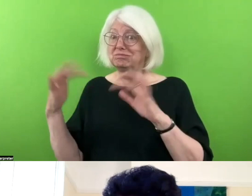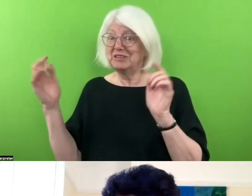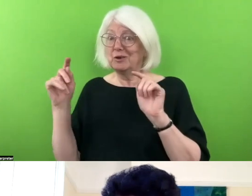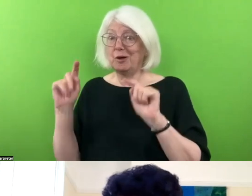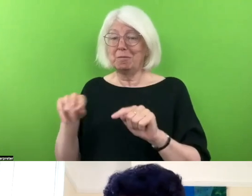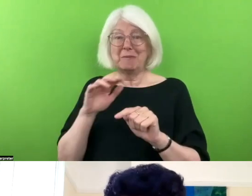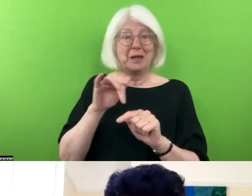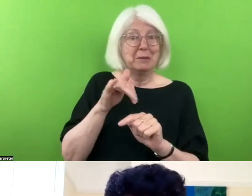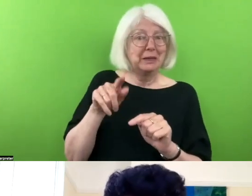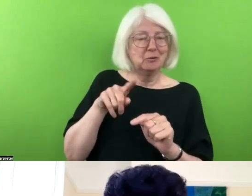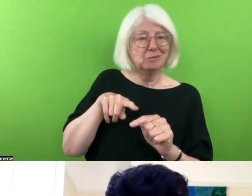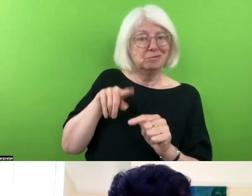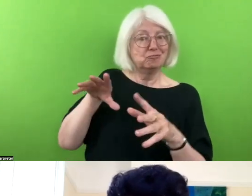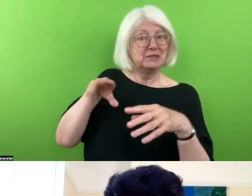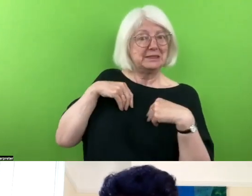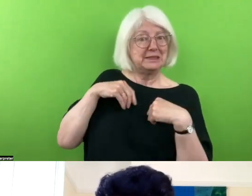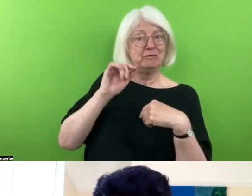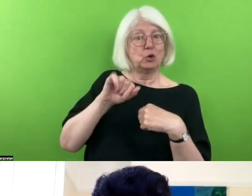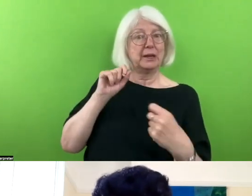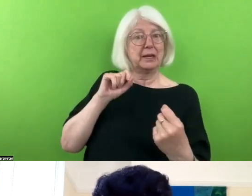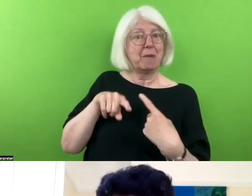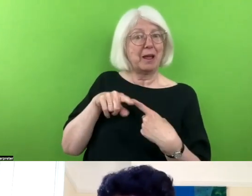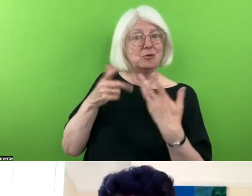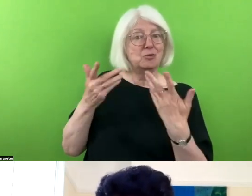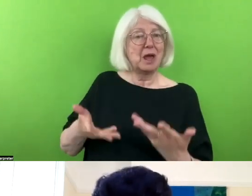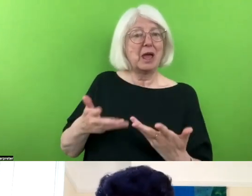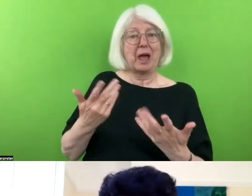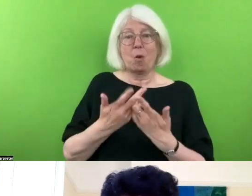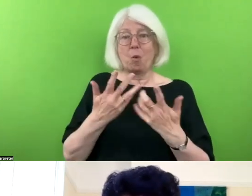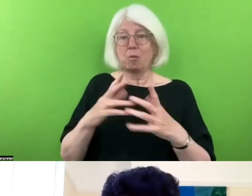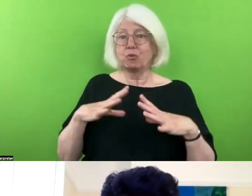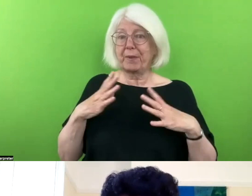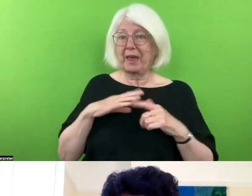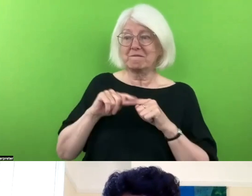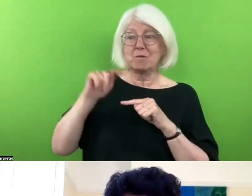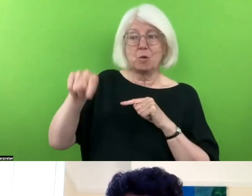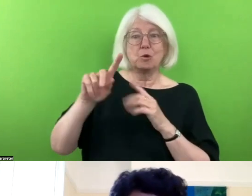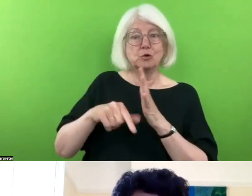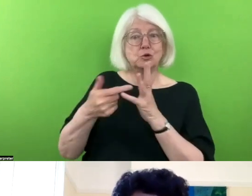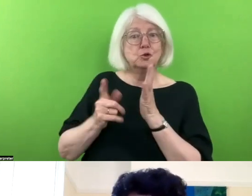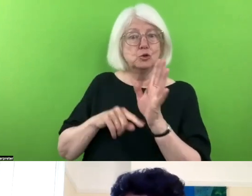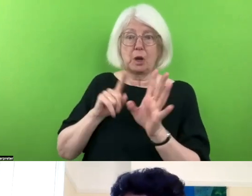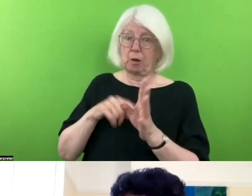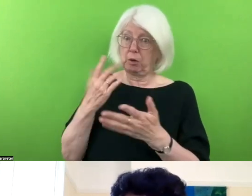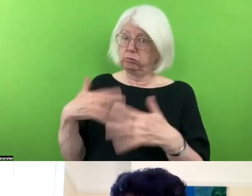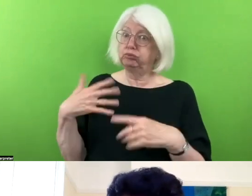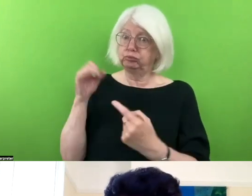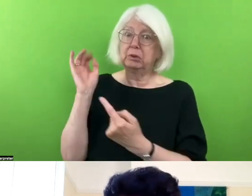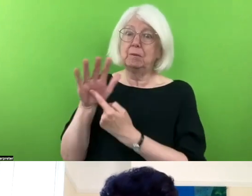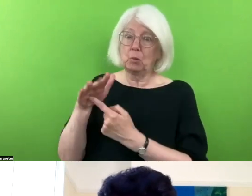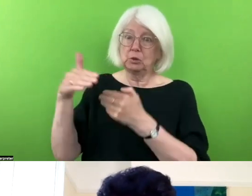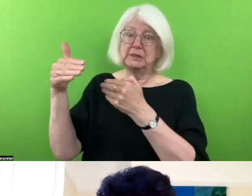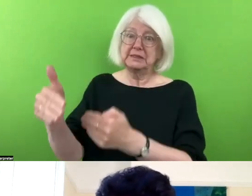we have to prepare for the next session in July, which is going to be a pretty important session. And one